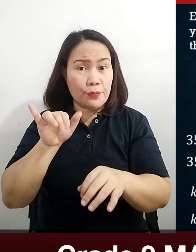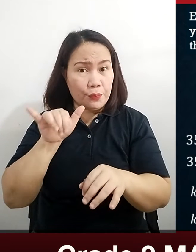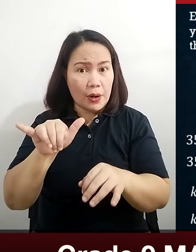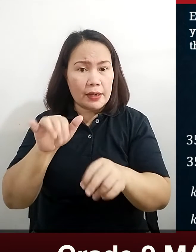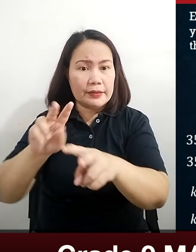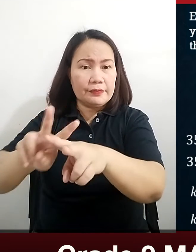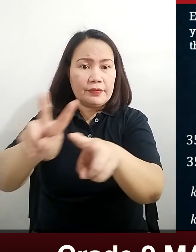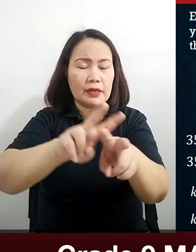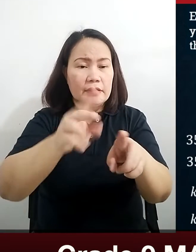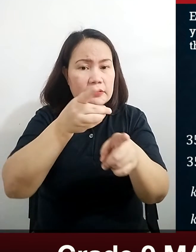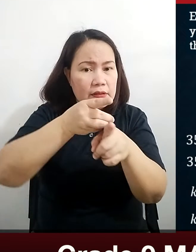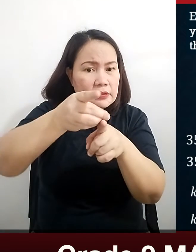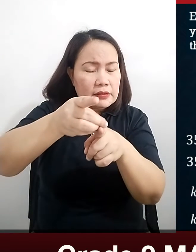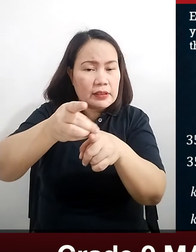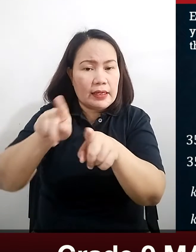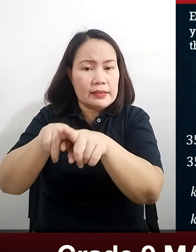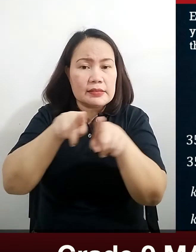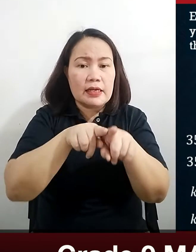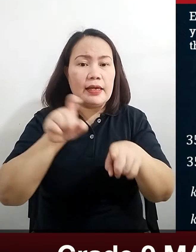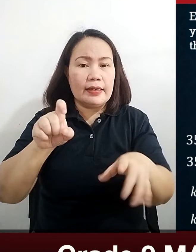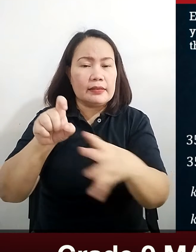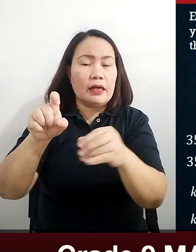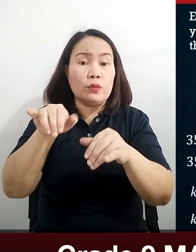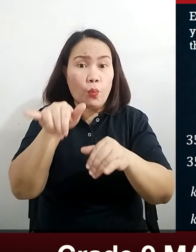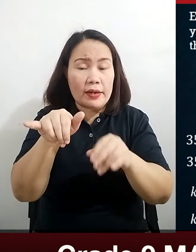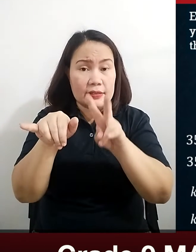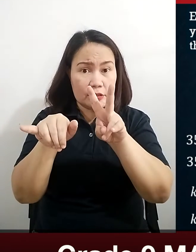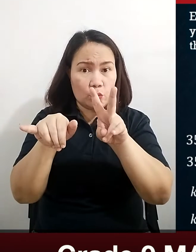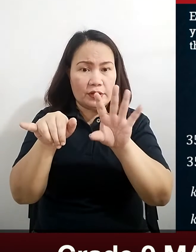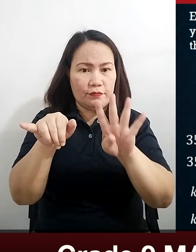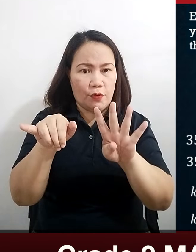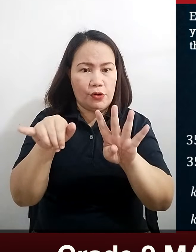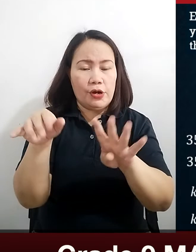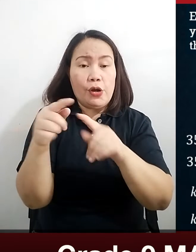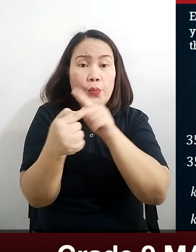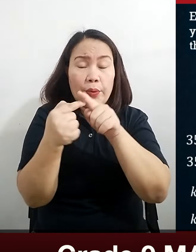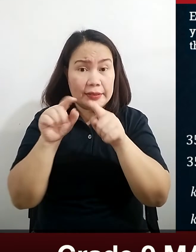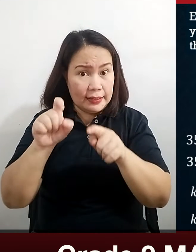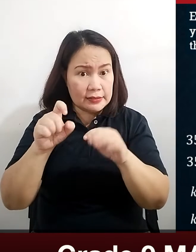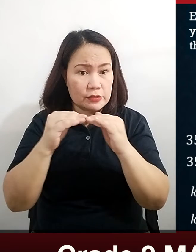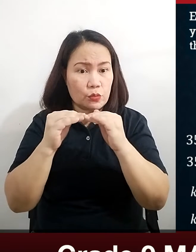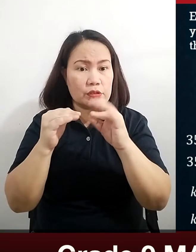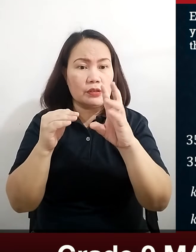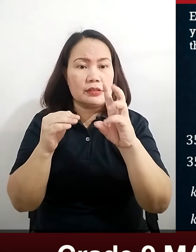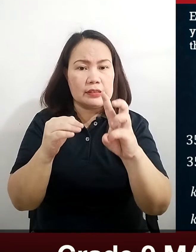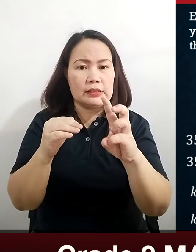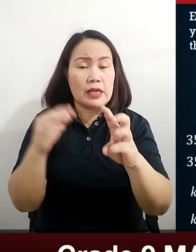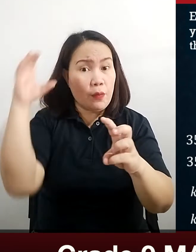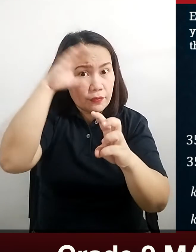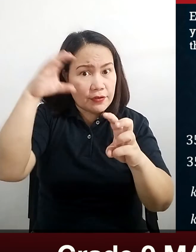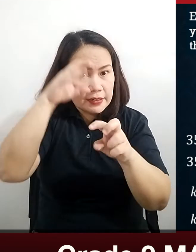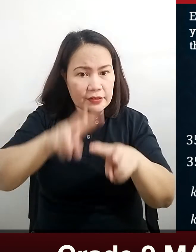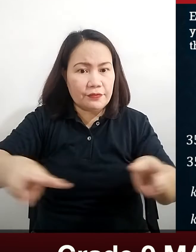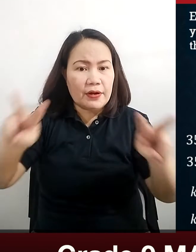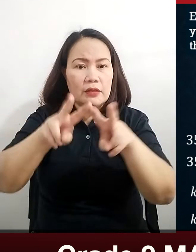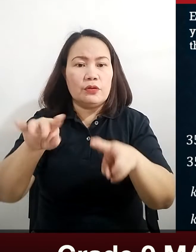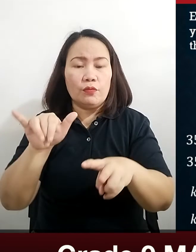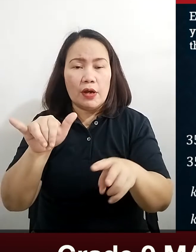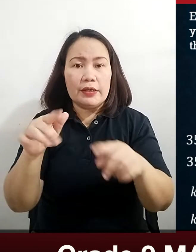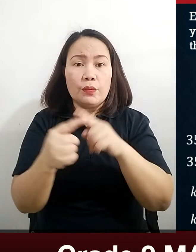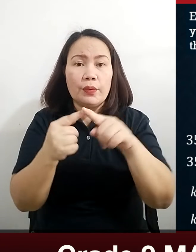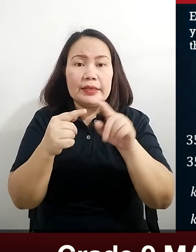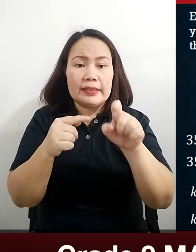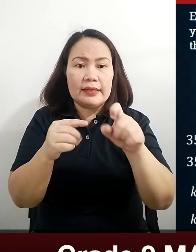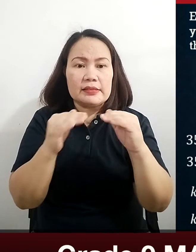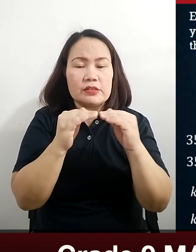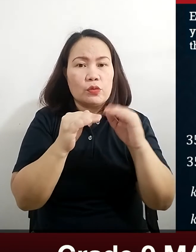directly as x and y is equal to 24, when x is equal to 6, find the value of y when x is equal to